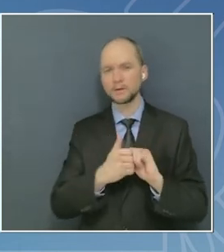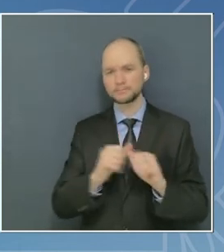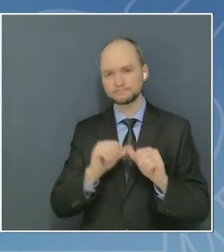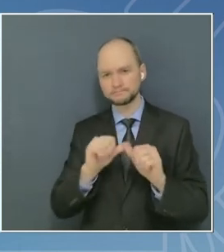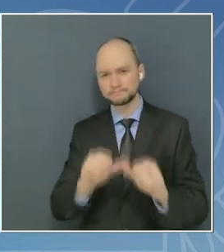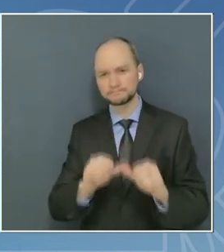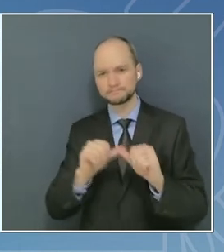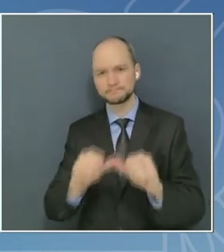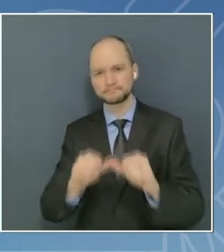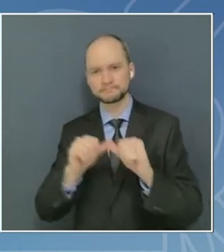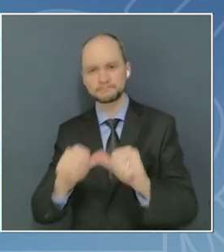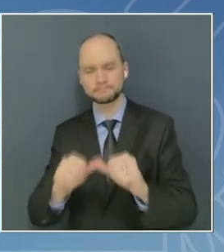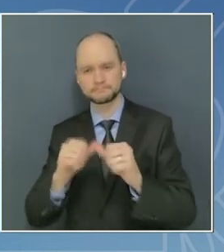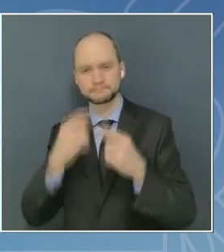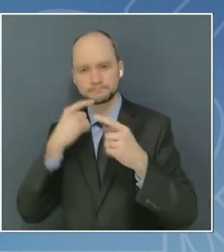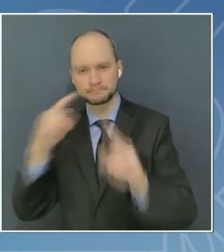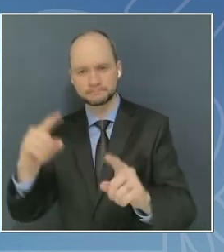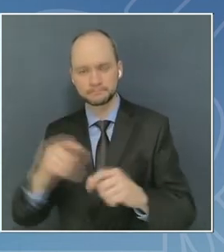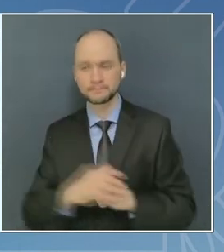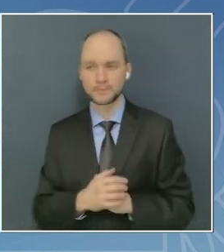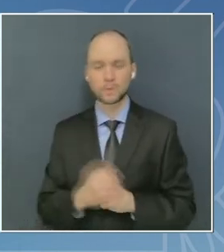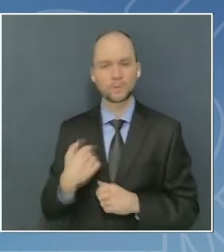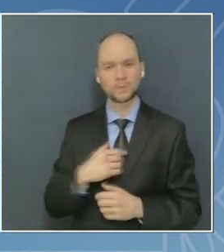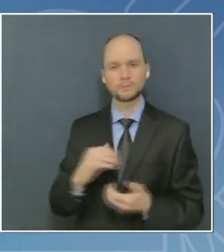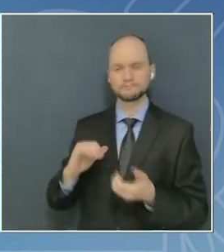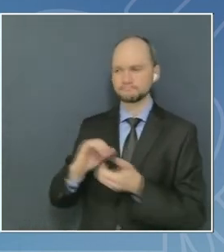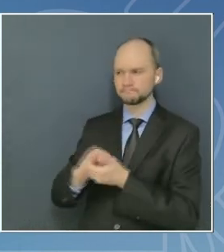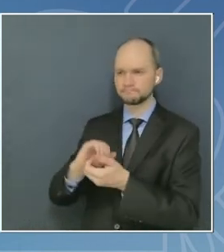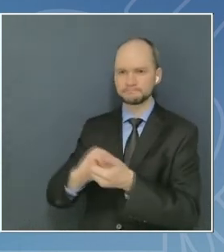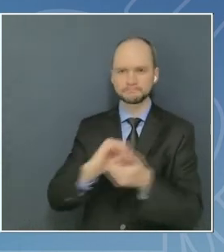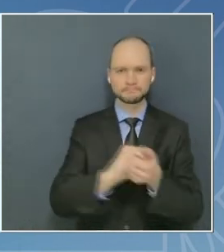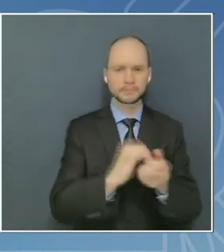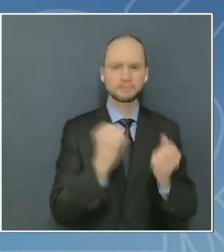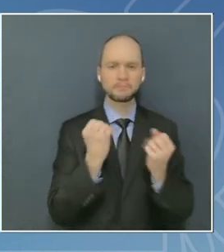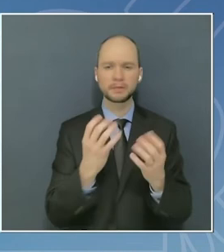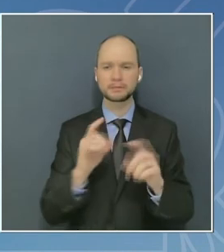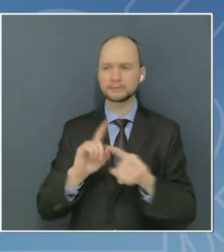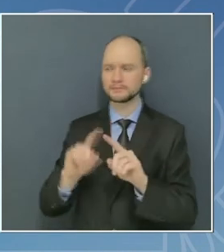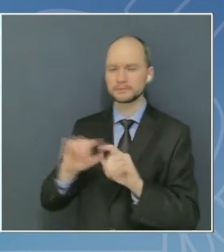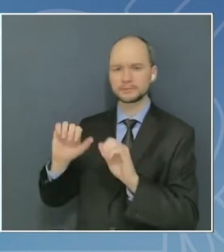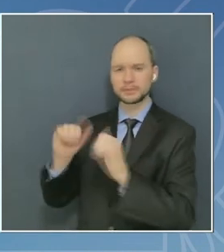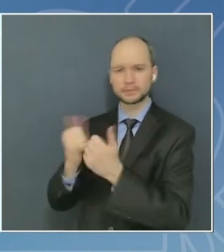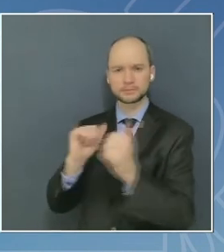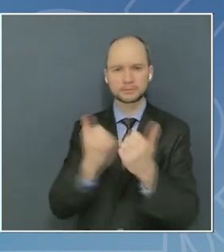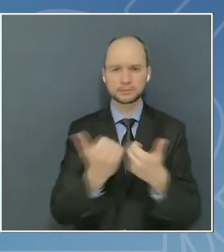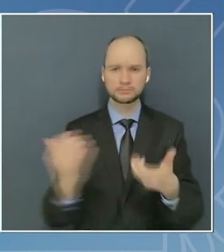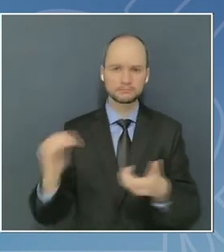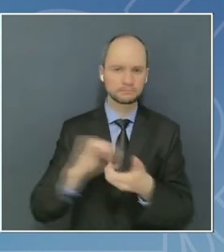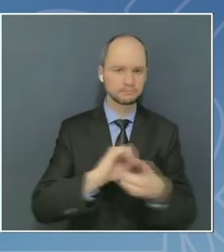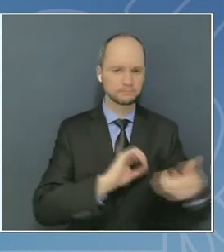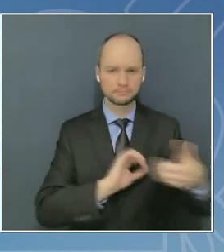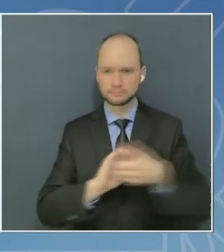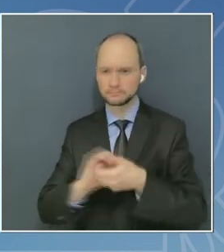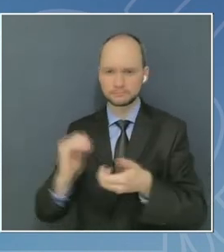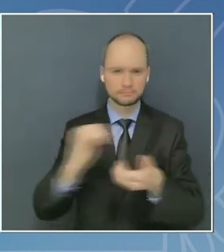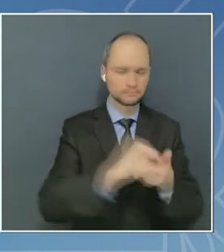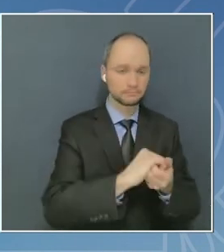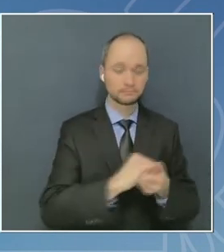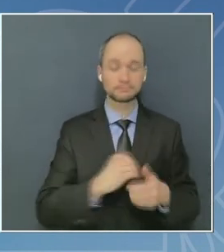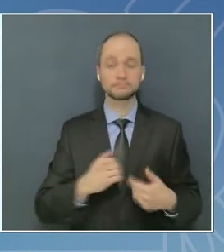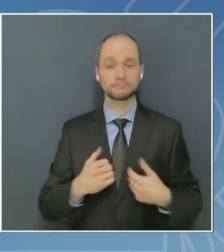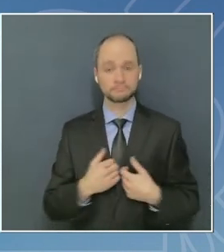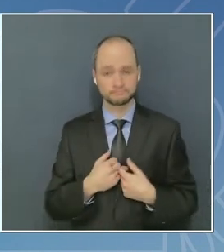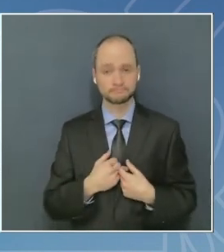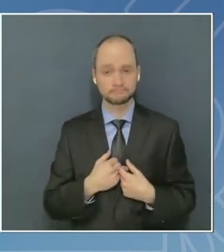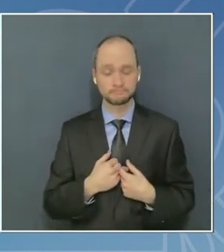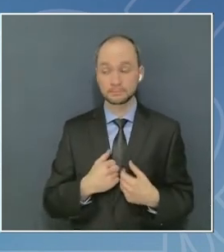alone. We partner across the interagency. I have the help and collaboration of every component within